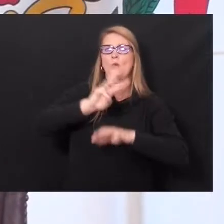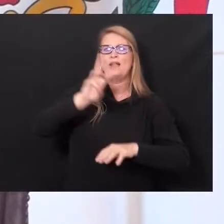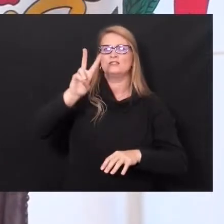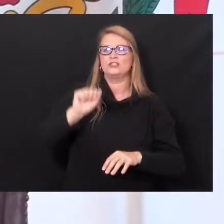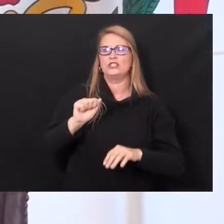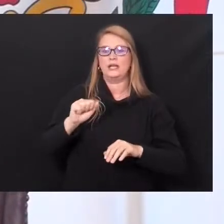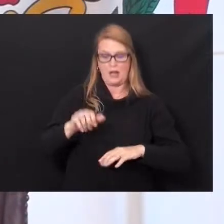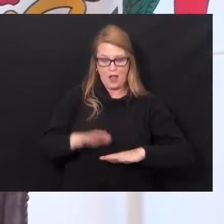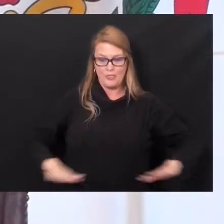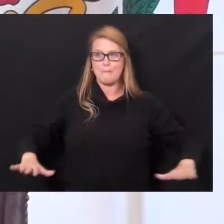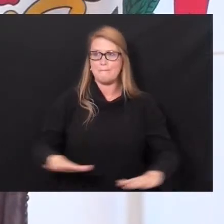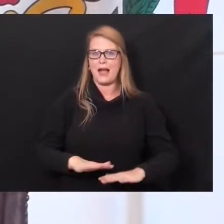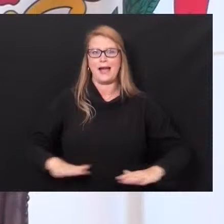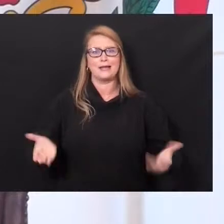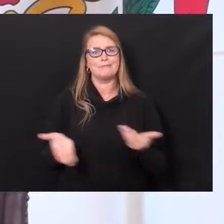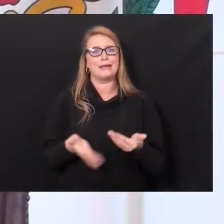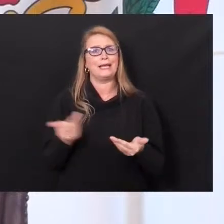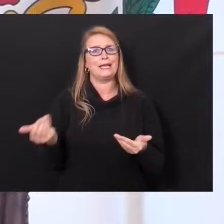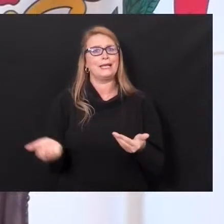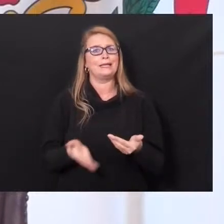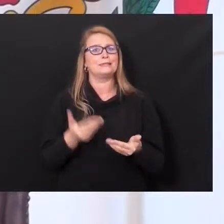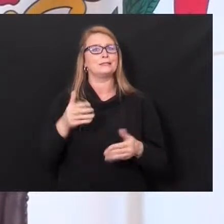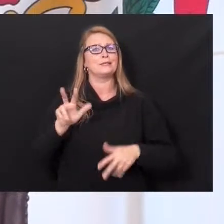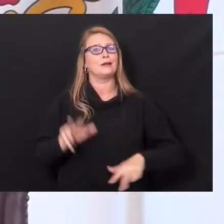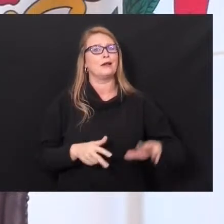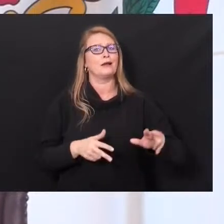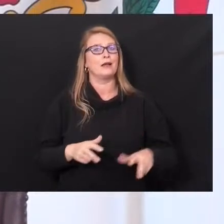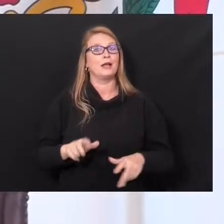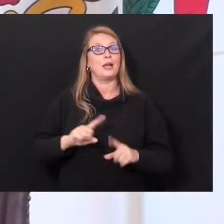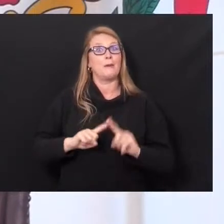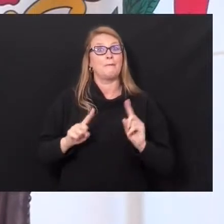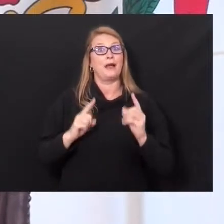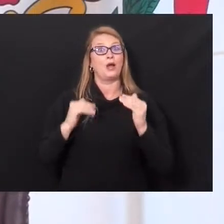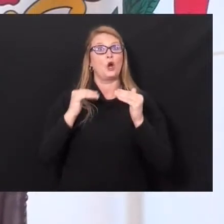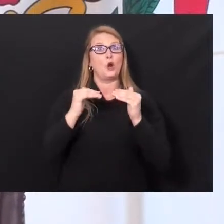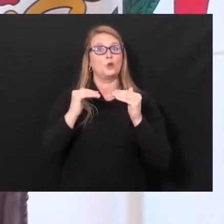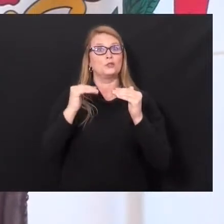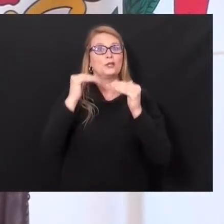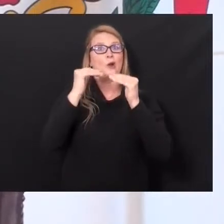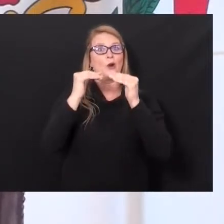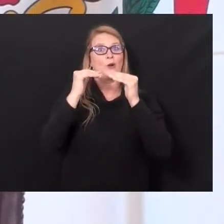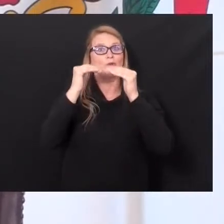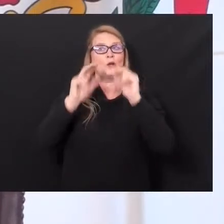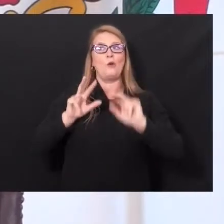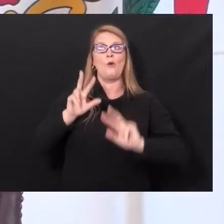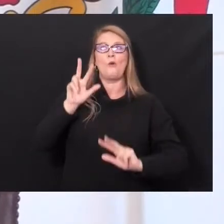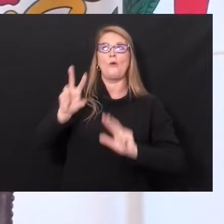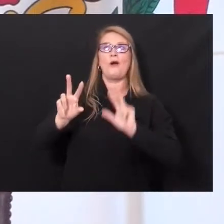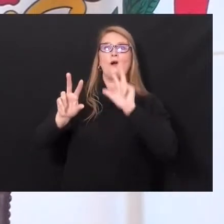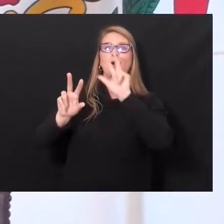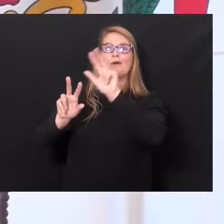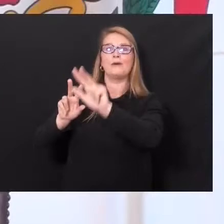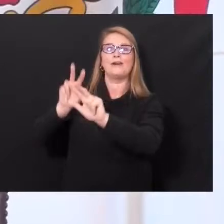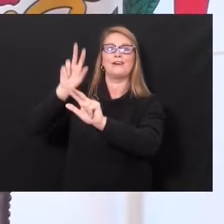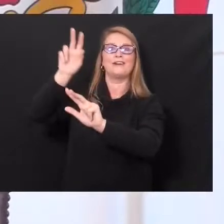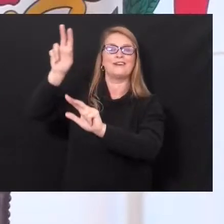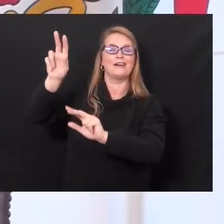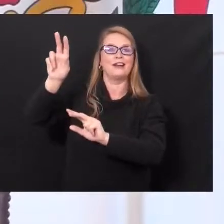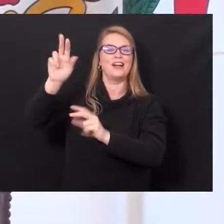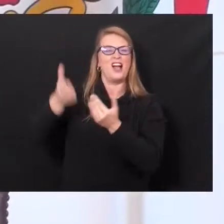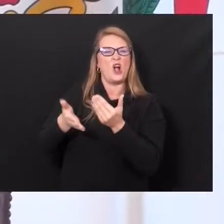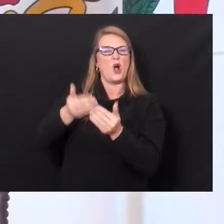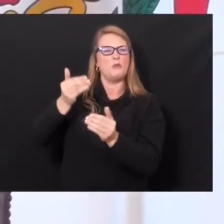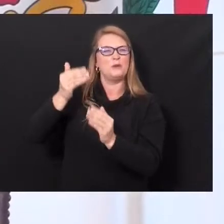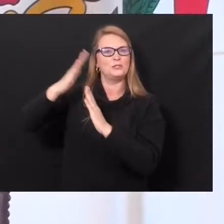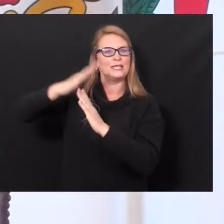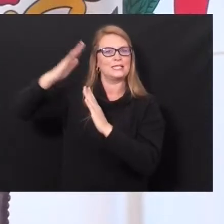the foothills, it's relatively gradual, and then all of a sudden you keep going up and up and up. And then you're almost there, aren't